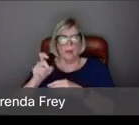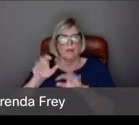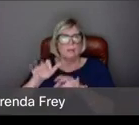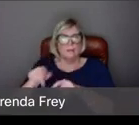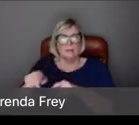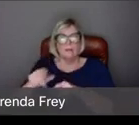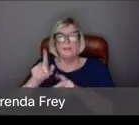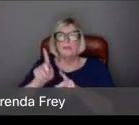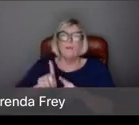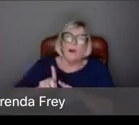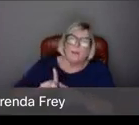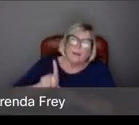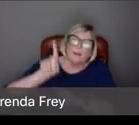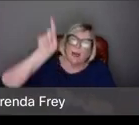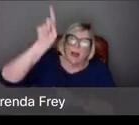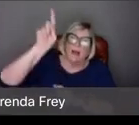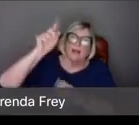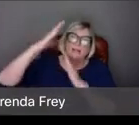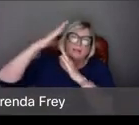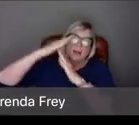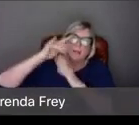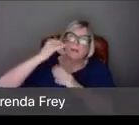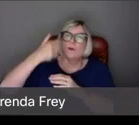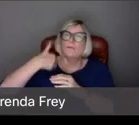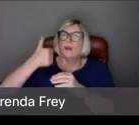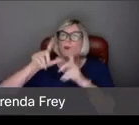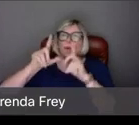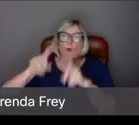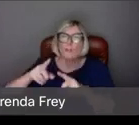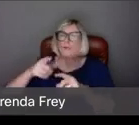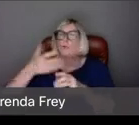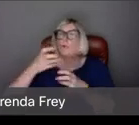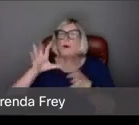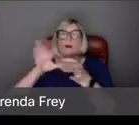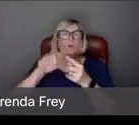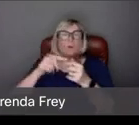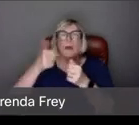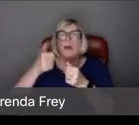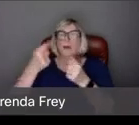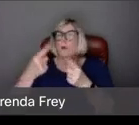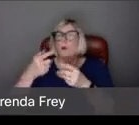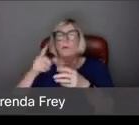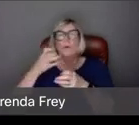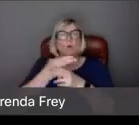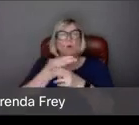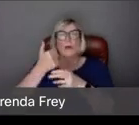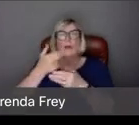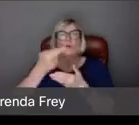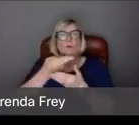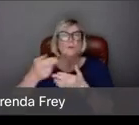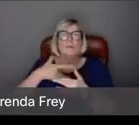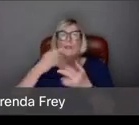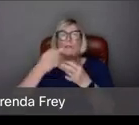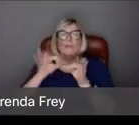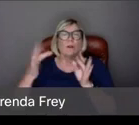all the way to the top, if you have any questions or want to be connected with anyone or need any resources, you can always feel free to contact me.